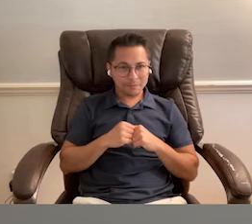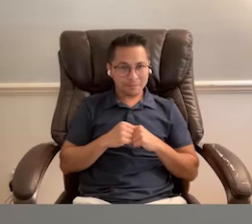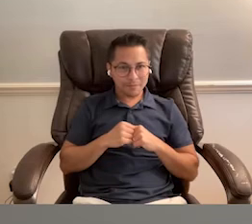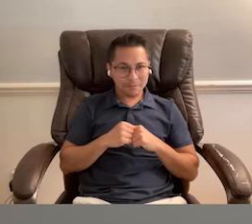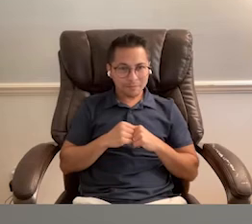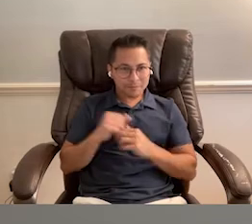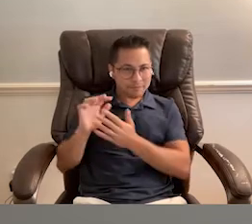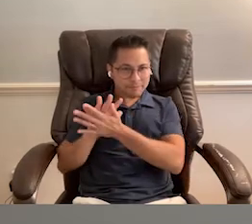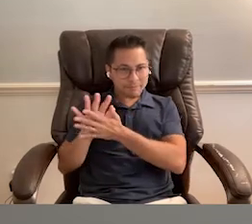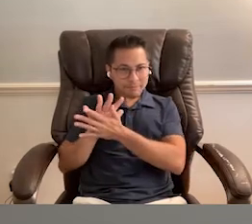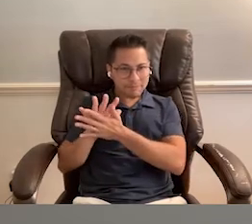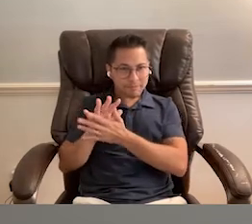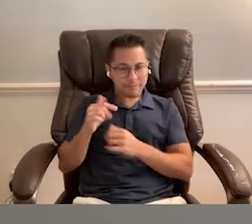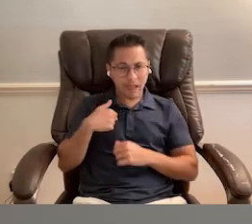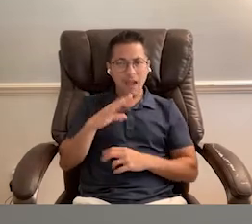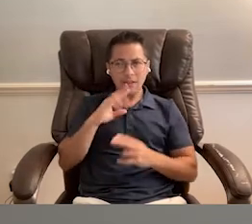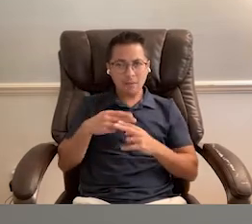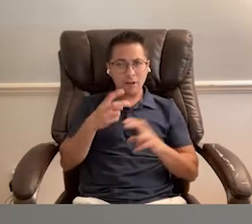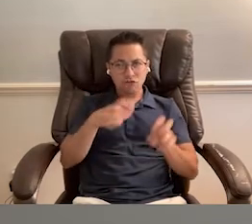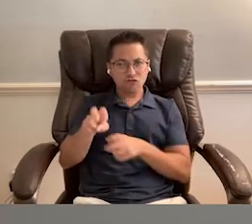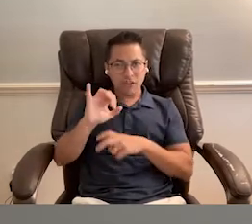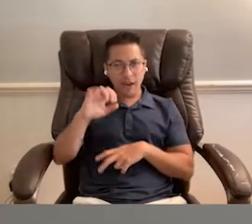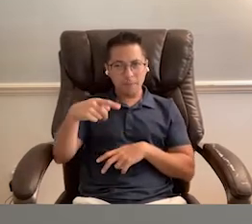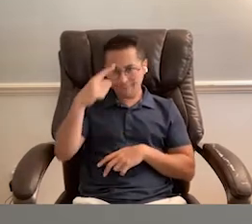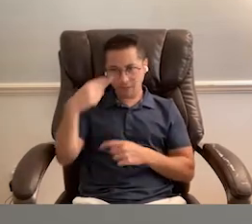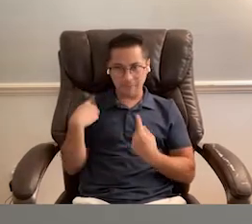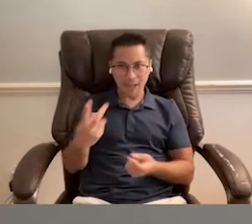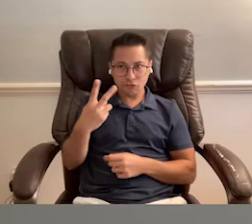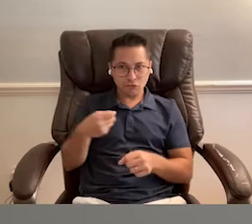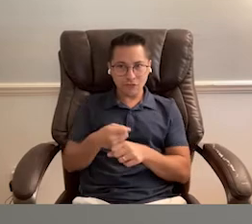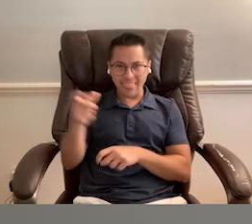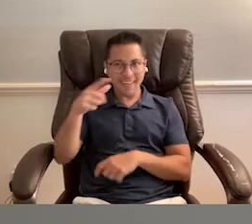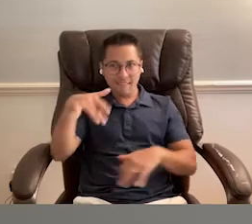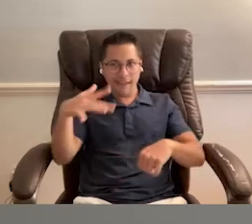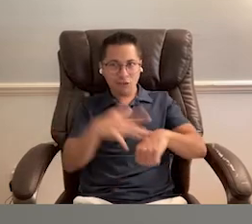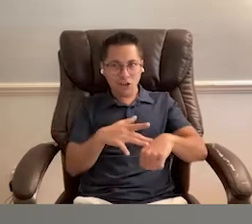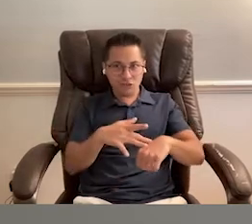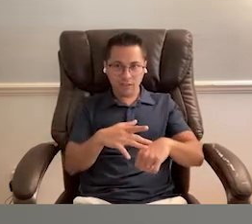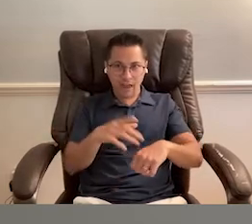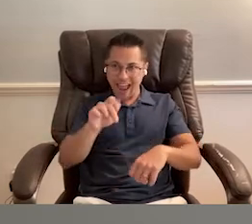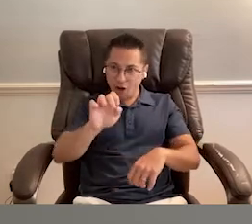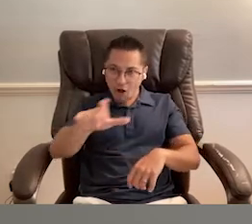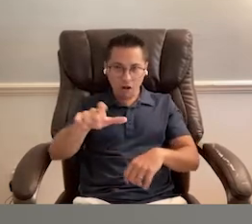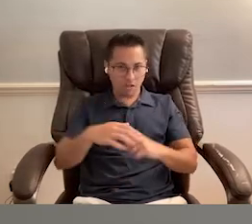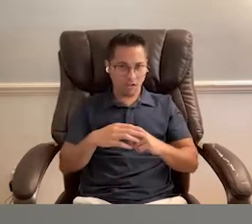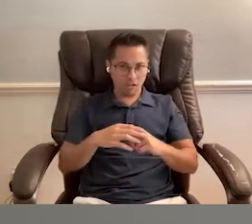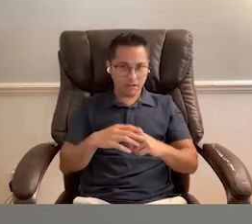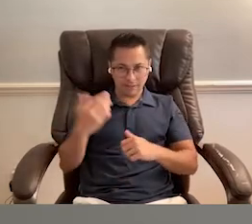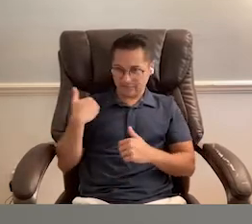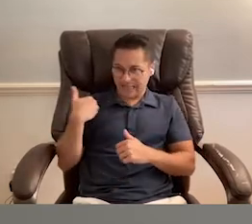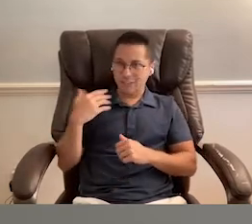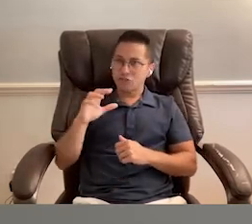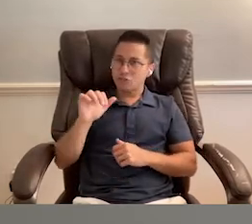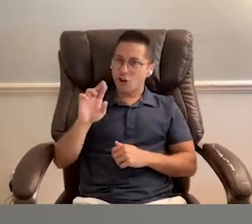these at all. Oh, And really? I brought up transition IEP for the last 2 years. Okay. And they've not touched on that at all, up until this last articulation